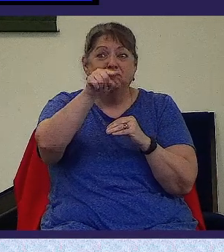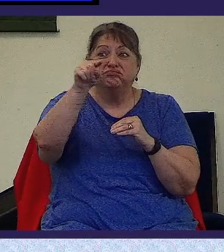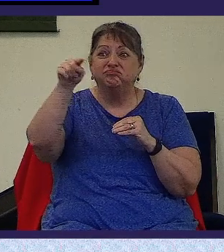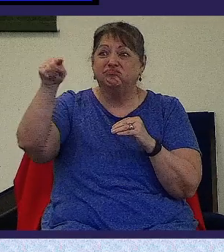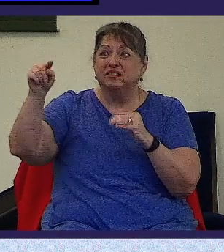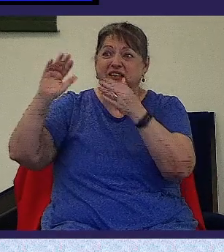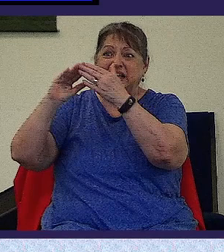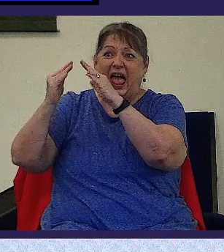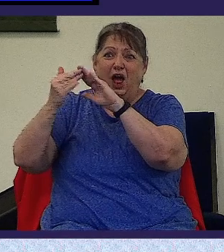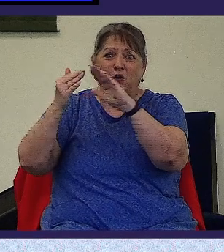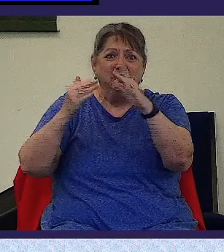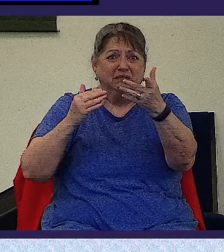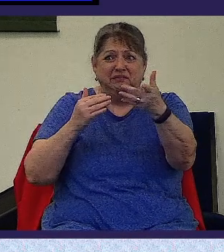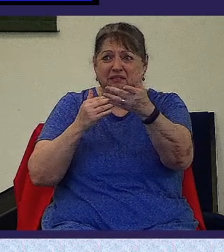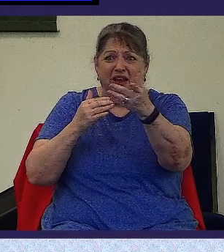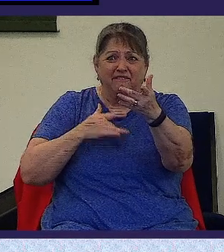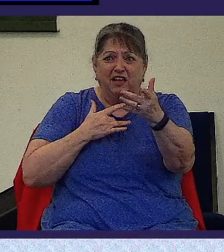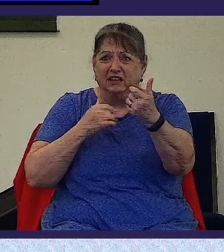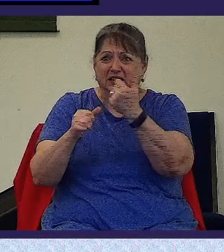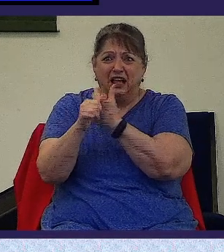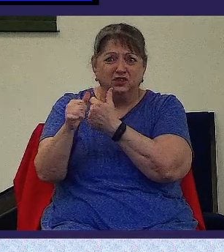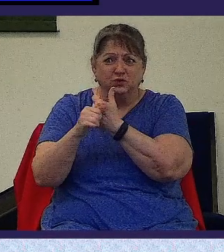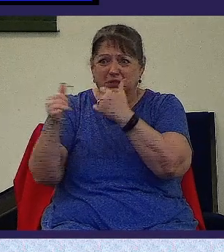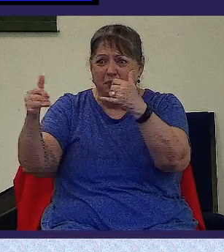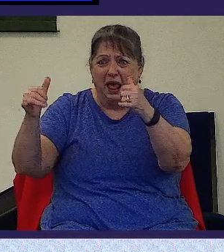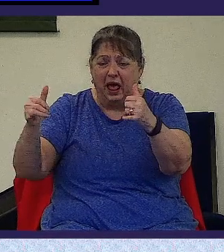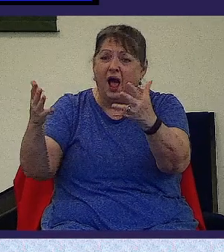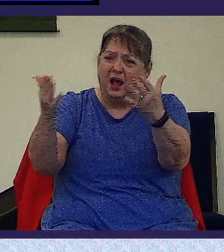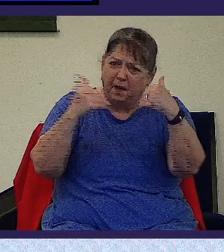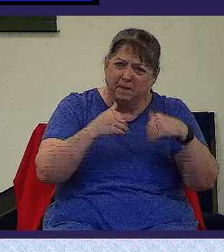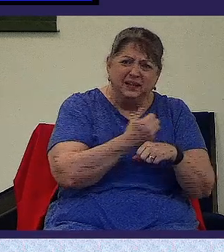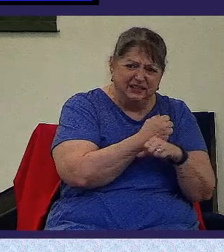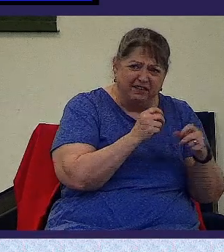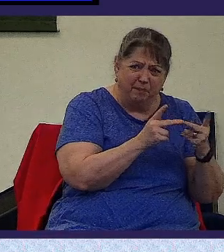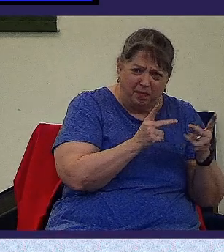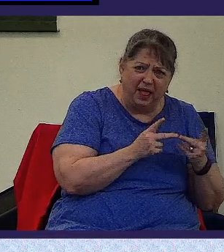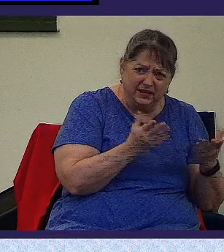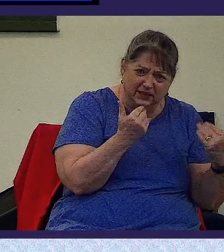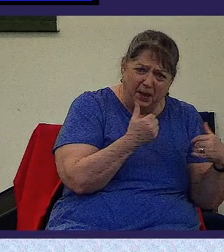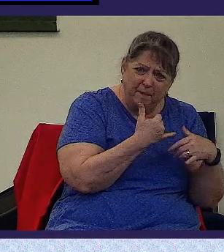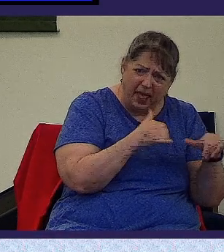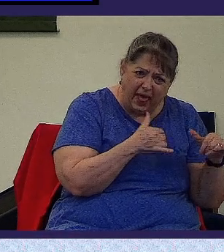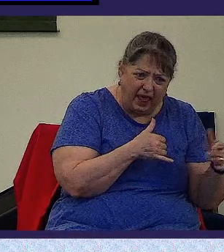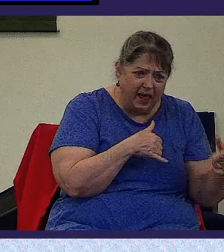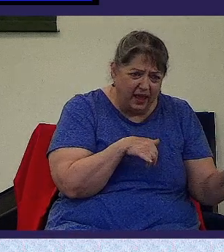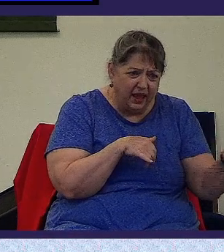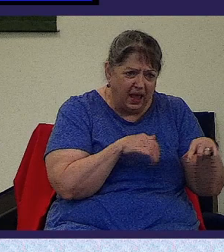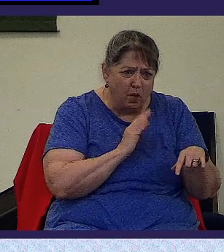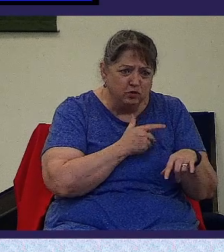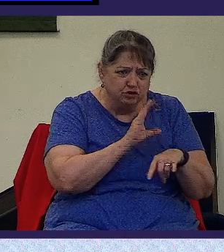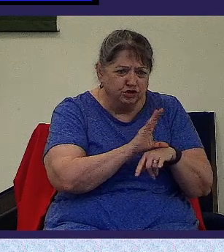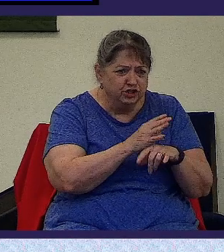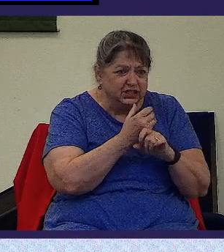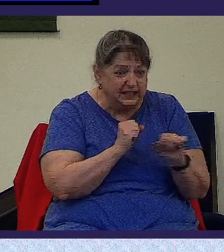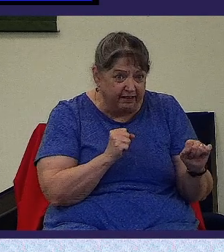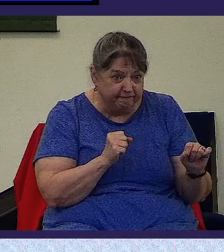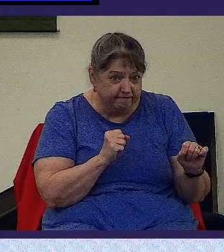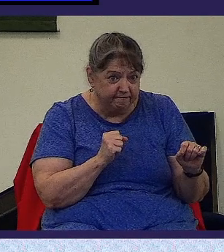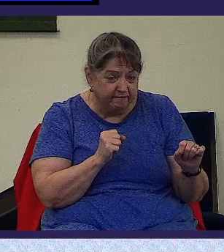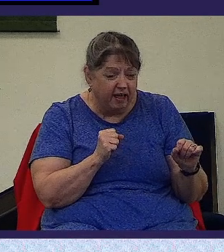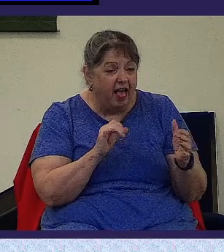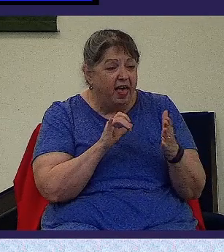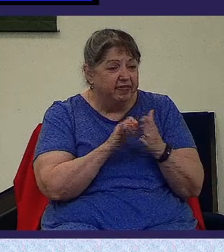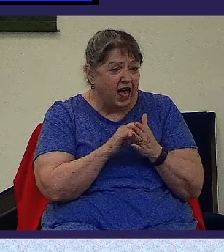can see their parents and i know i'm the one who said we shouldn't be doing this and here i am doing it so i'm still i might be playing in that playground as well but anyway